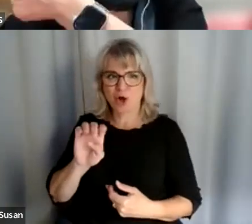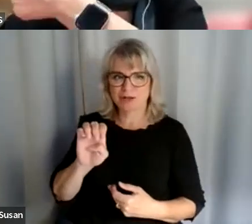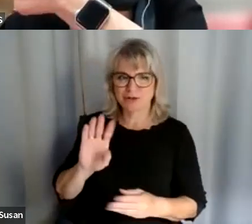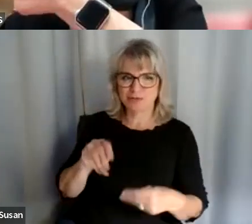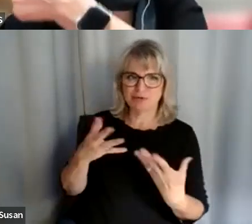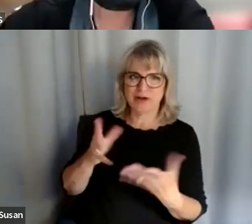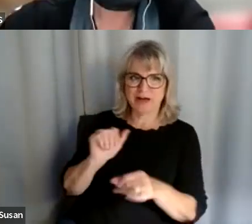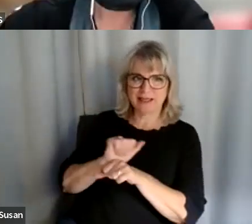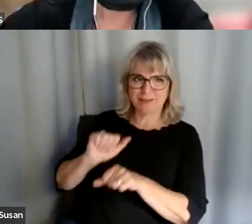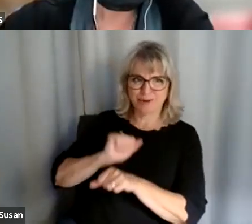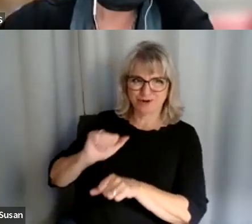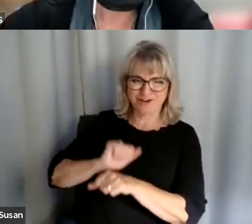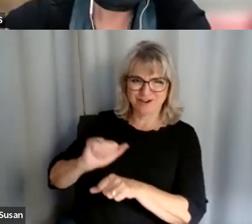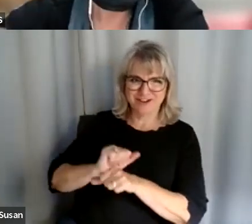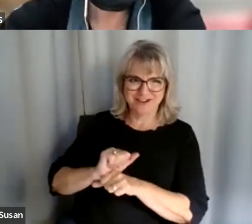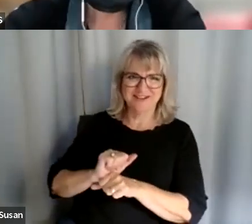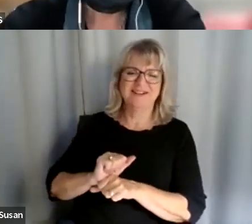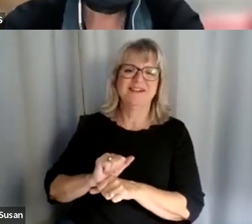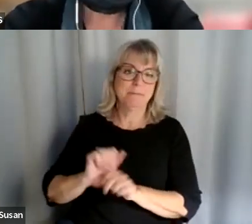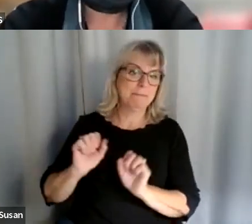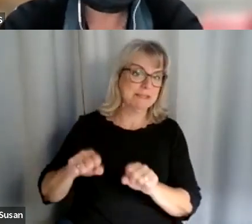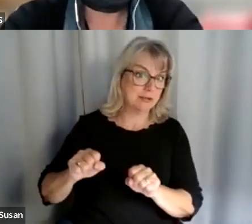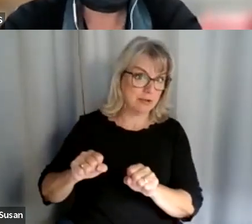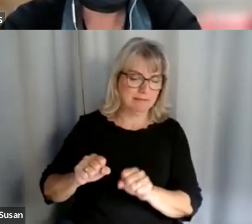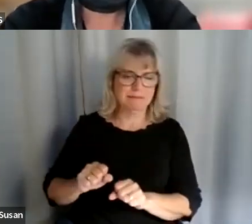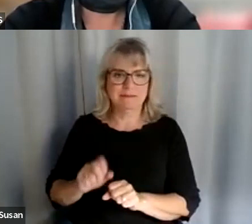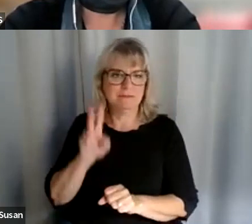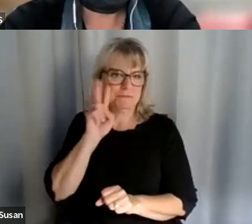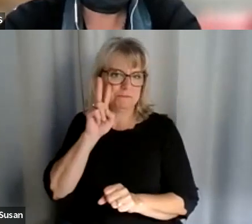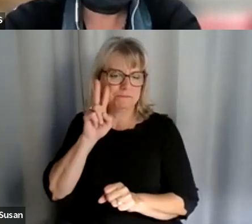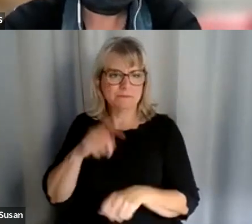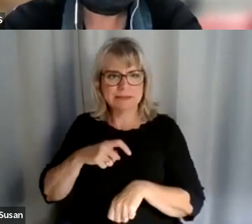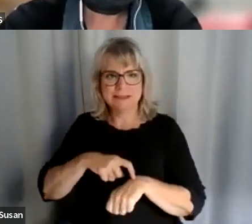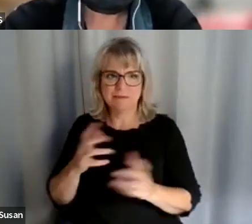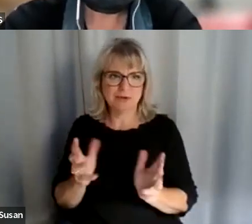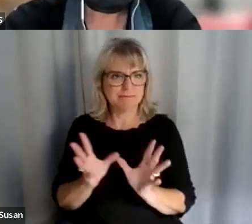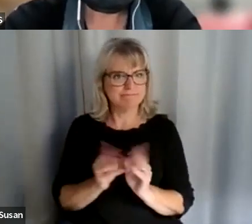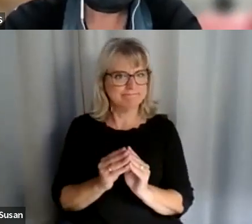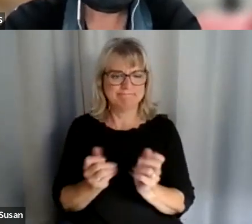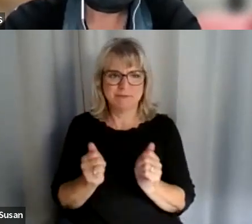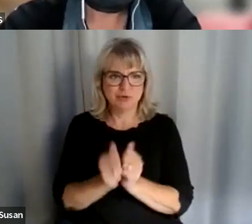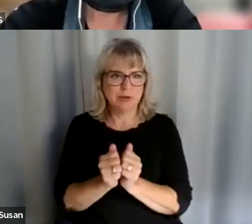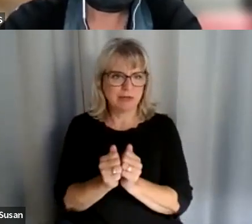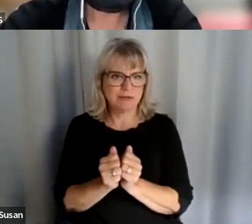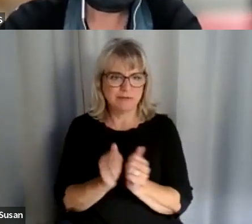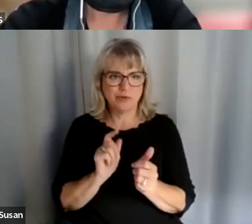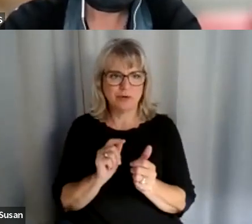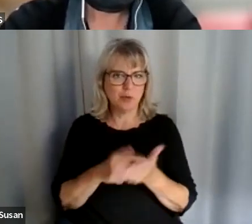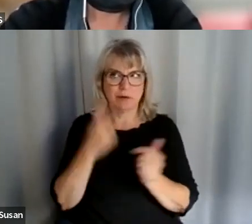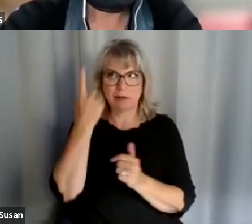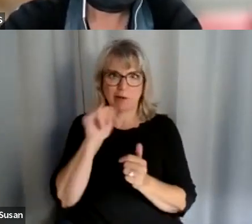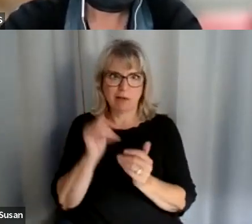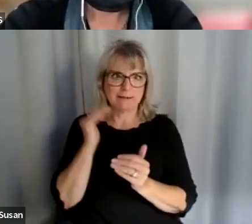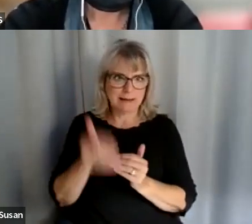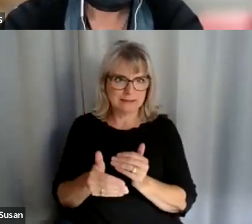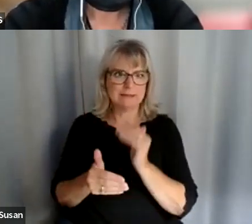potentially. So we'll try to figure out a time when we can all get together and map out what the next couple of steps might look like. But thank you. That's